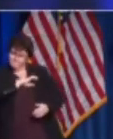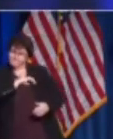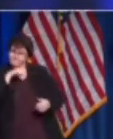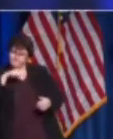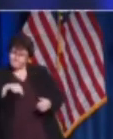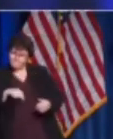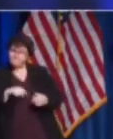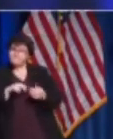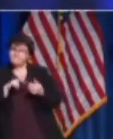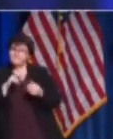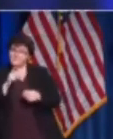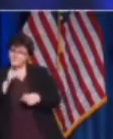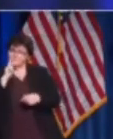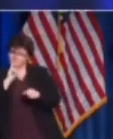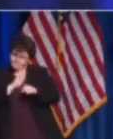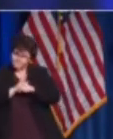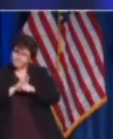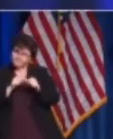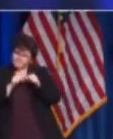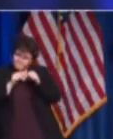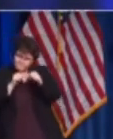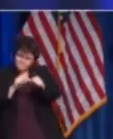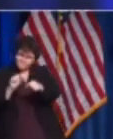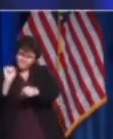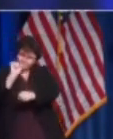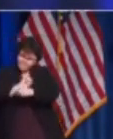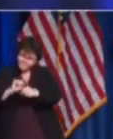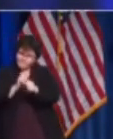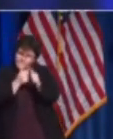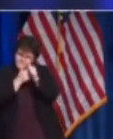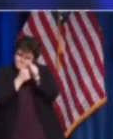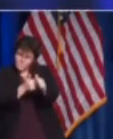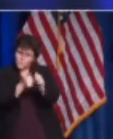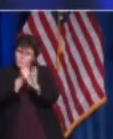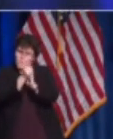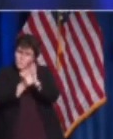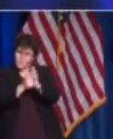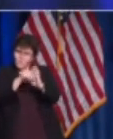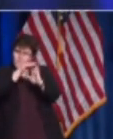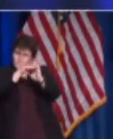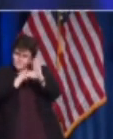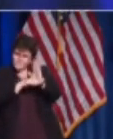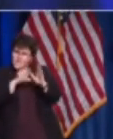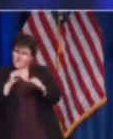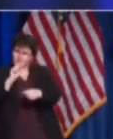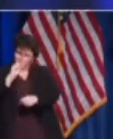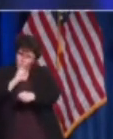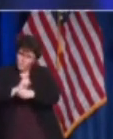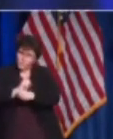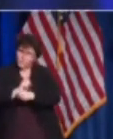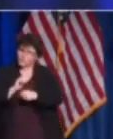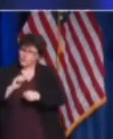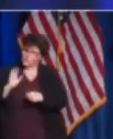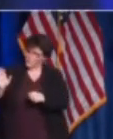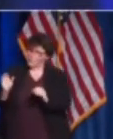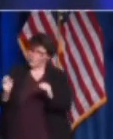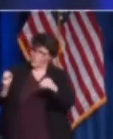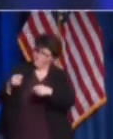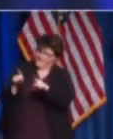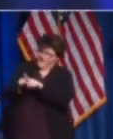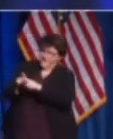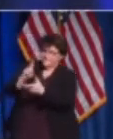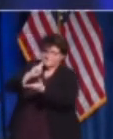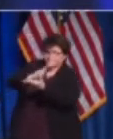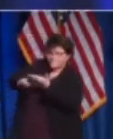will faithfully discharge, according to law, the duties of the office of the Secretary of the State to the best of your